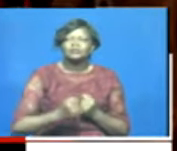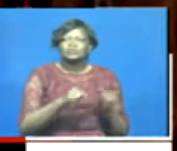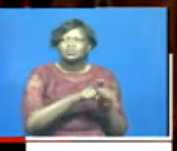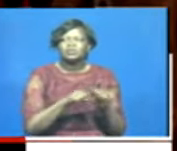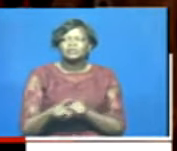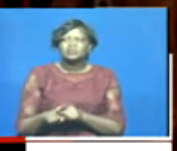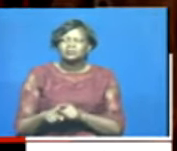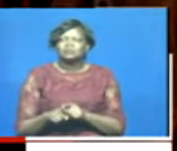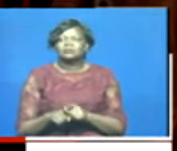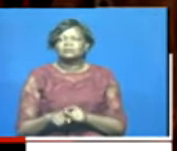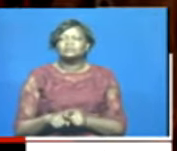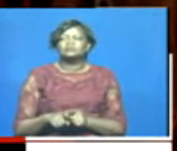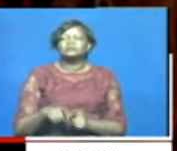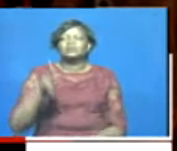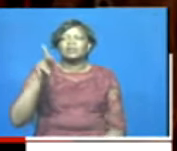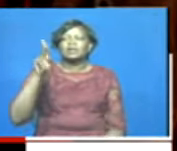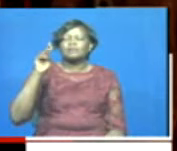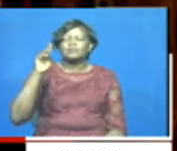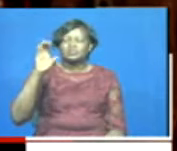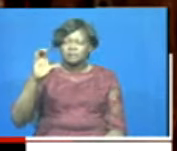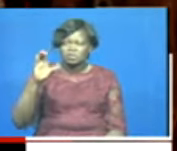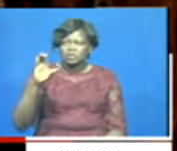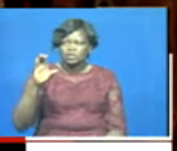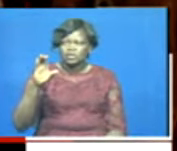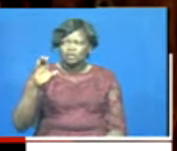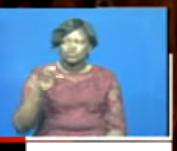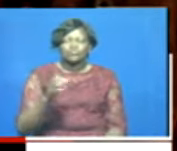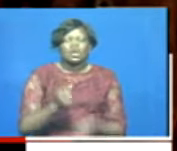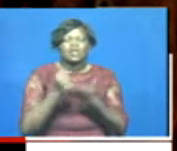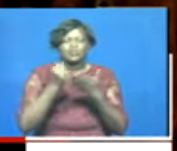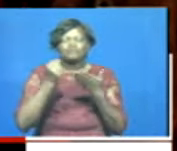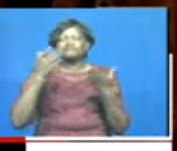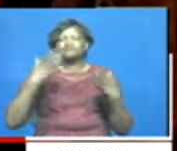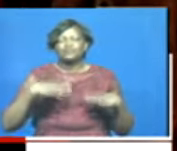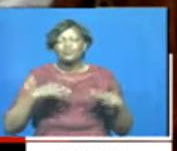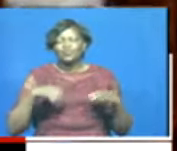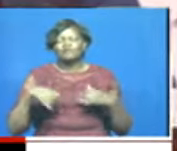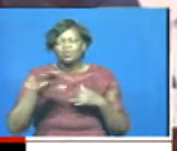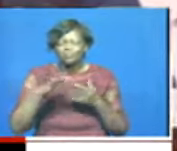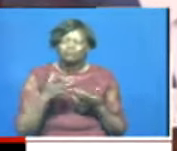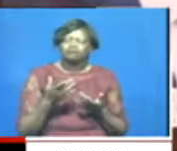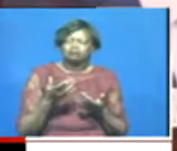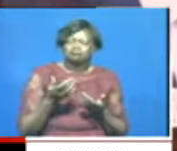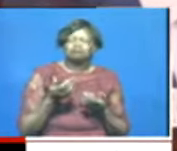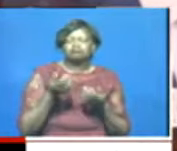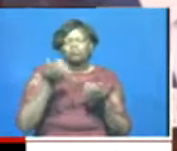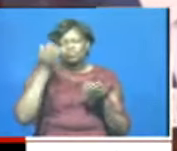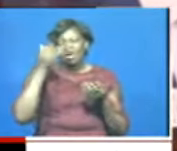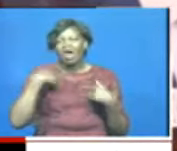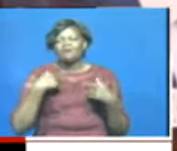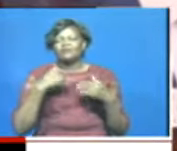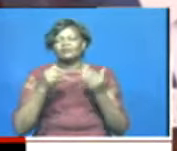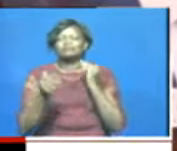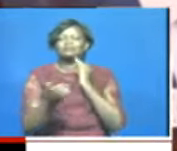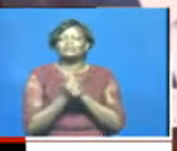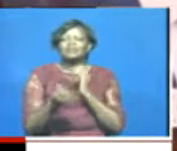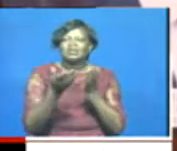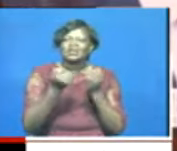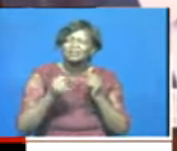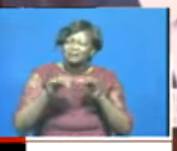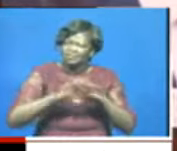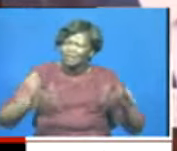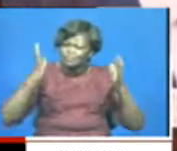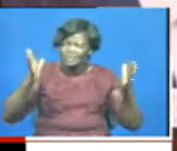a Kenya Medical Training College to equip locals with the requisite skills. Ni ardhi kubwa, lazima mpate pahali